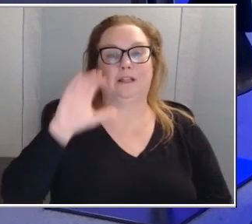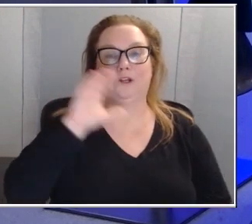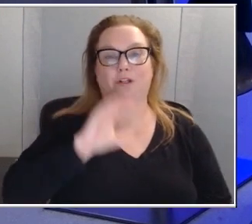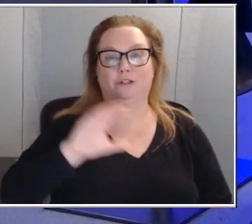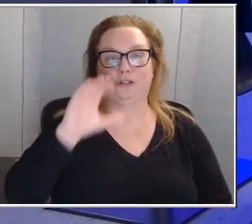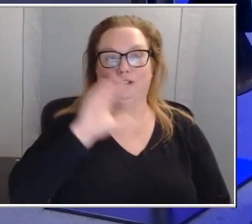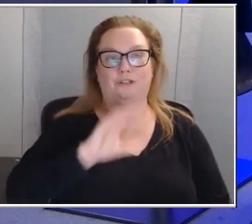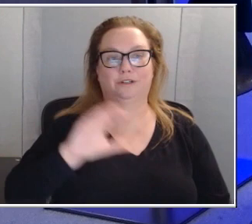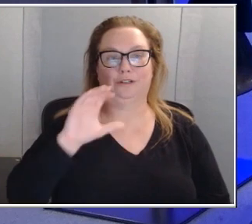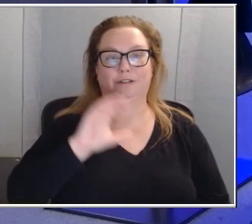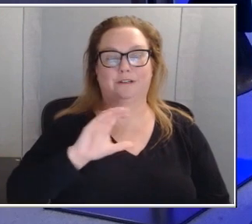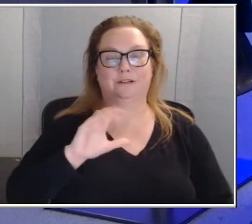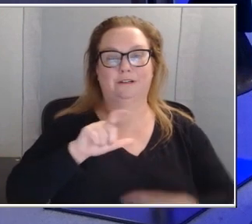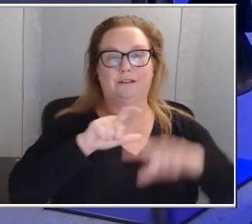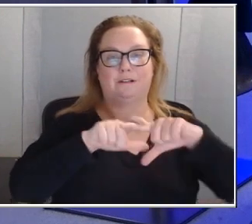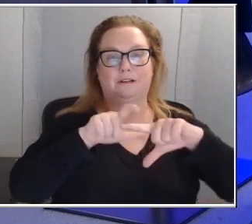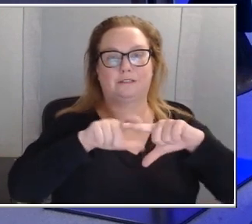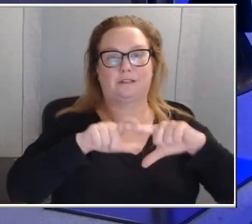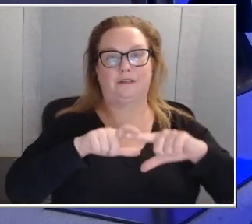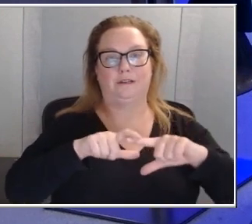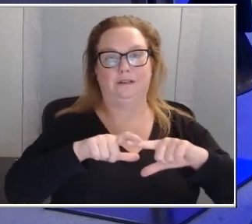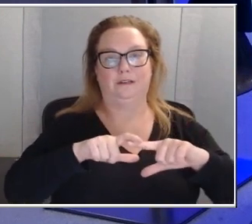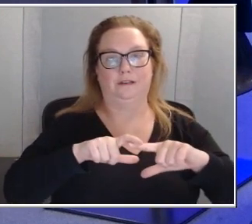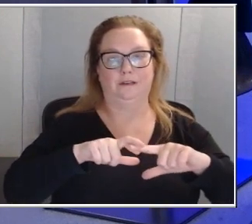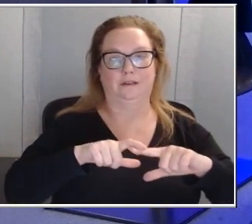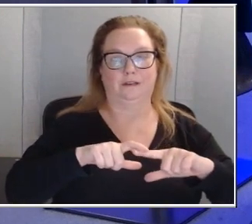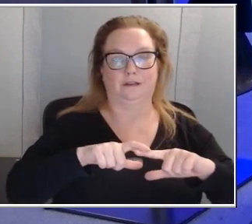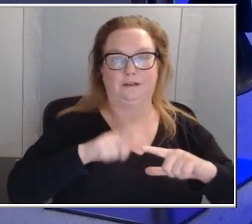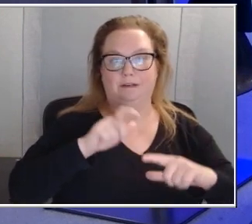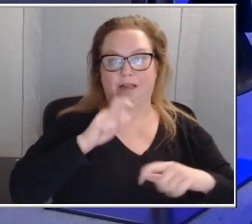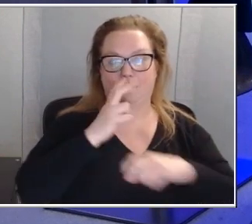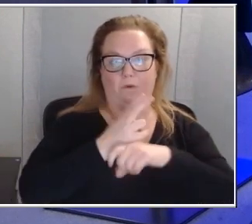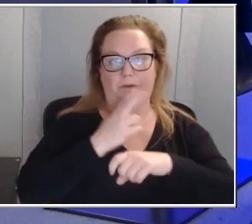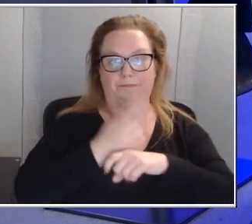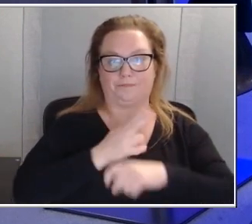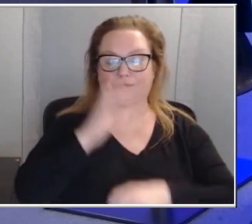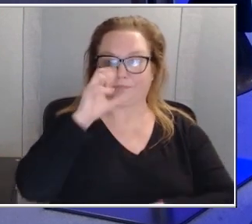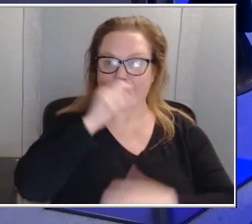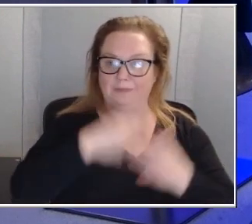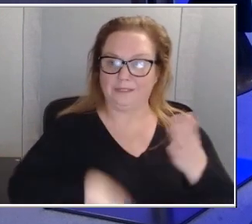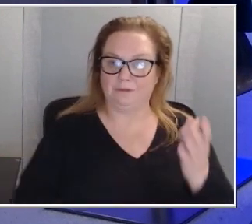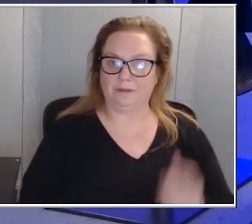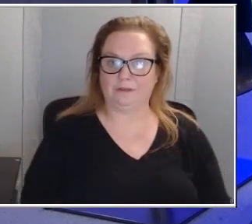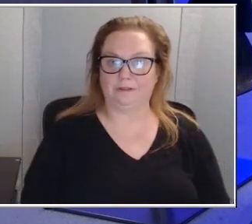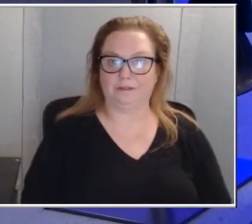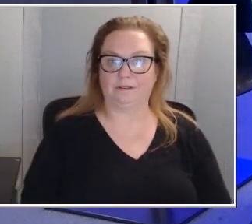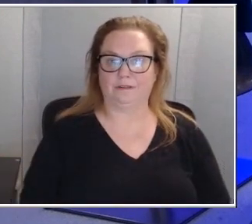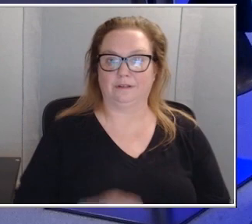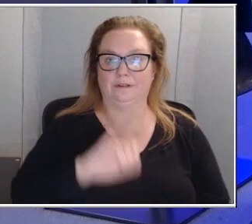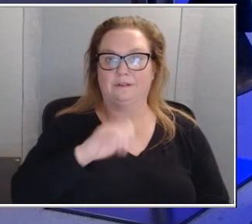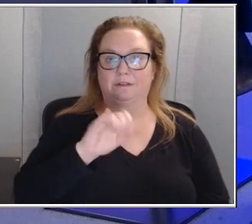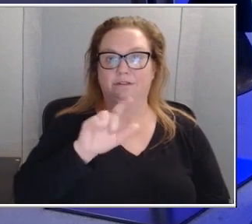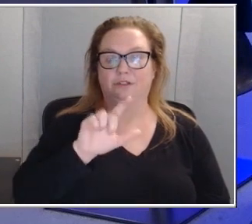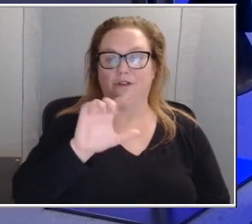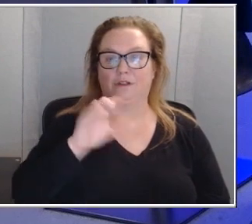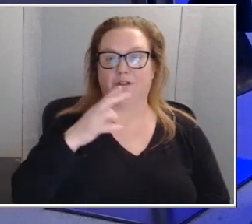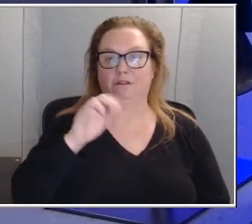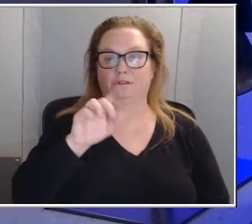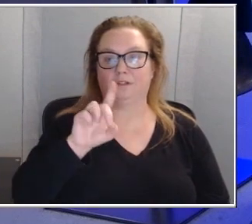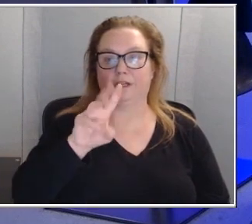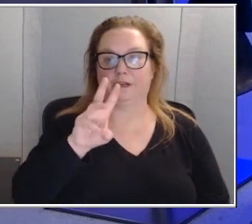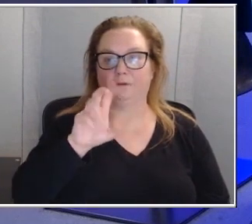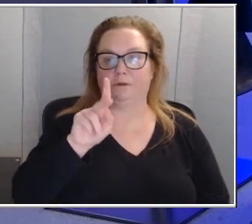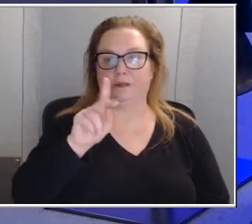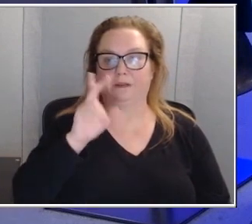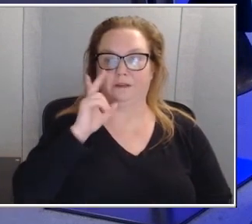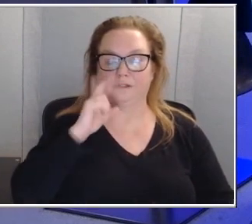part of the closet, although the man did wear them every single day he was here. Guess what? Jill Chadwick was here to show us what we found.